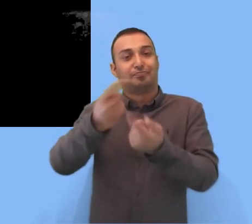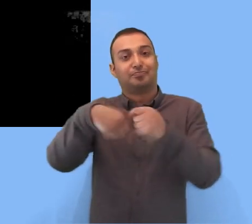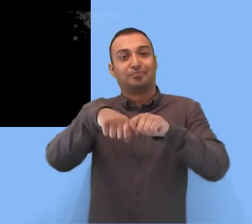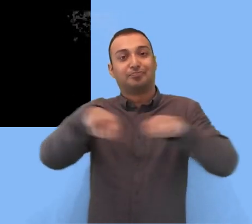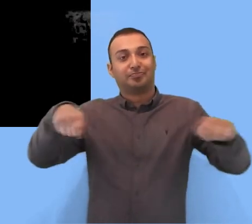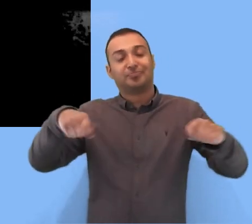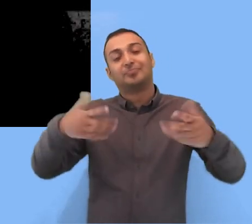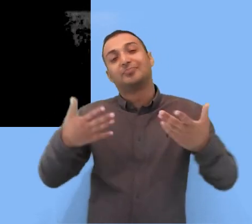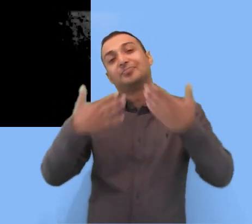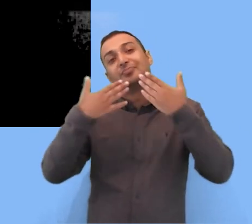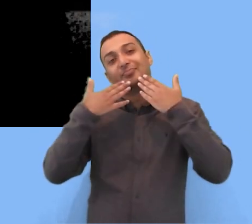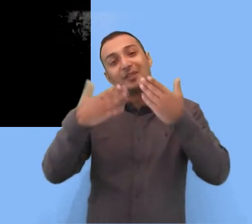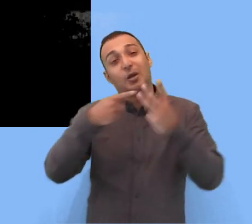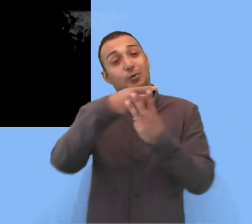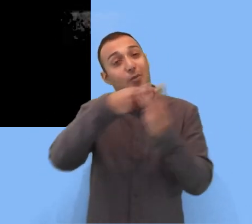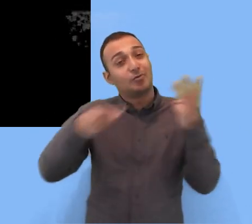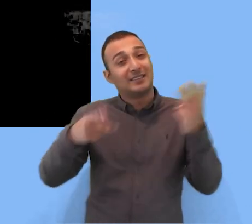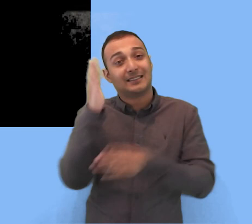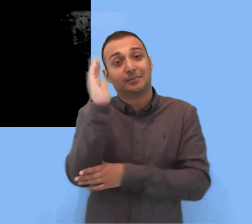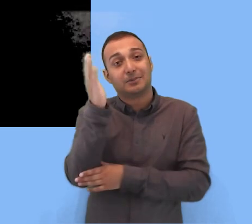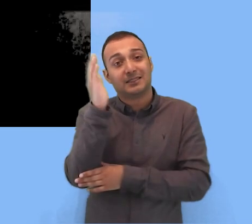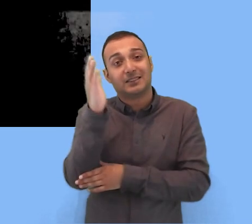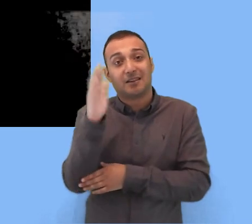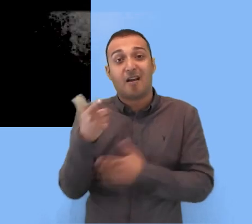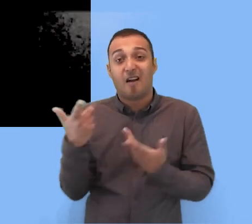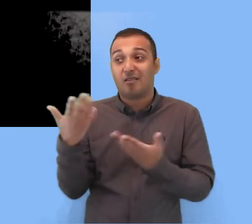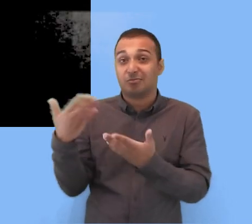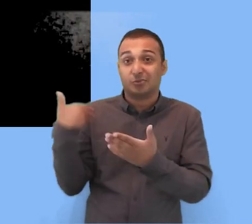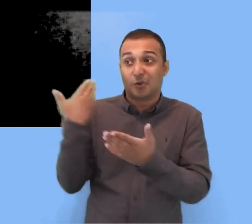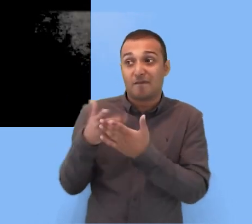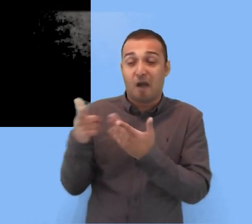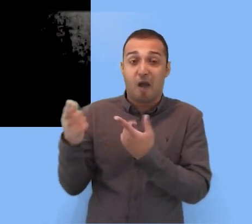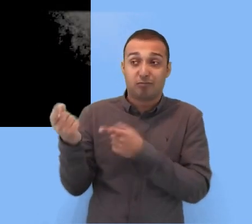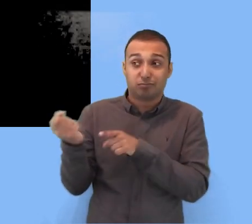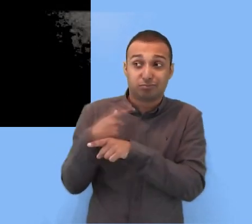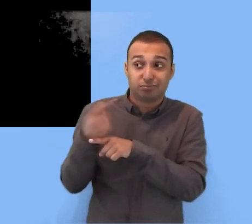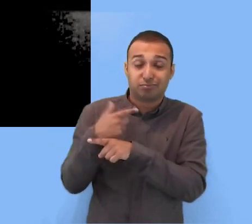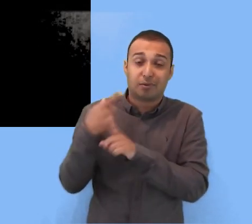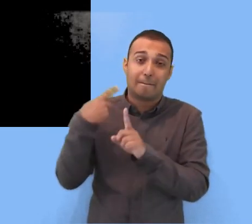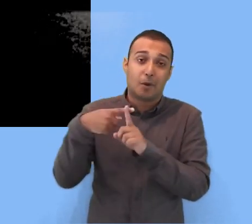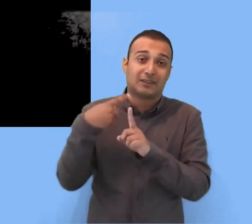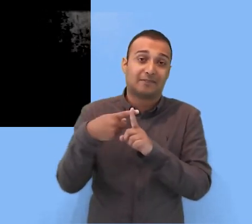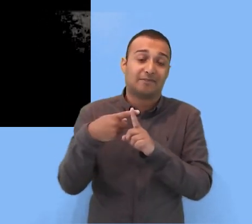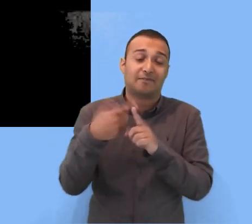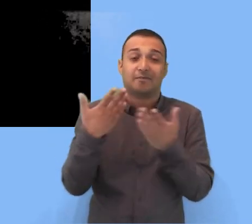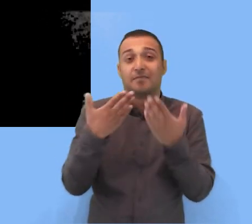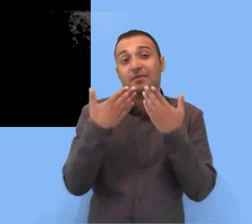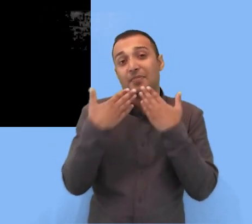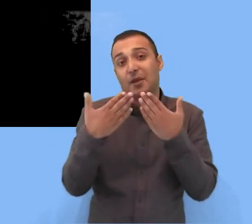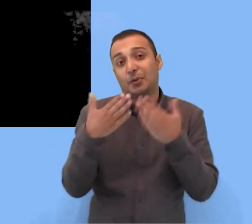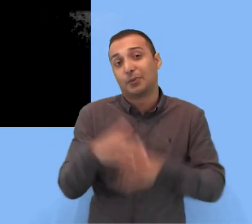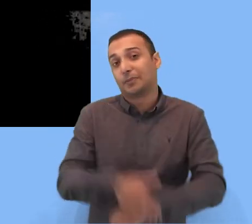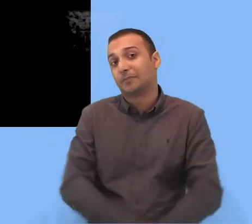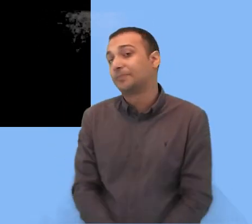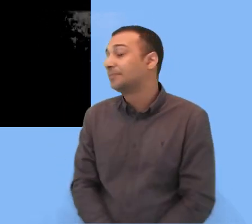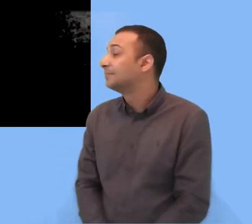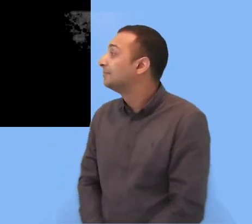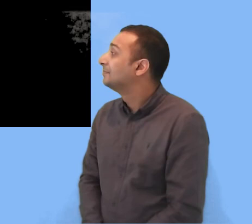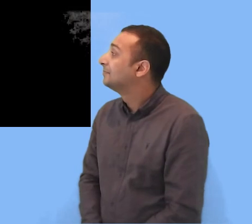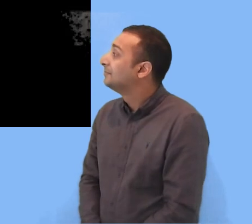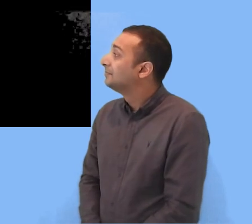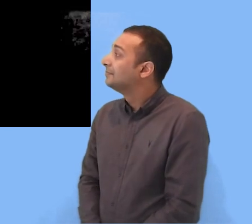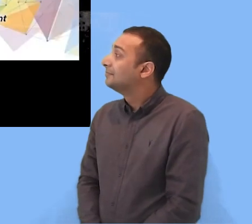and Suma. And I know from all the questions in, there's been a really positive response to all of your speeches. So thank you so much, everyone.